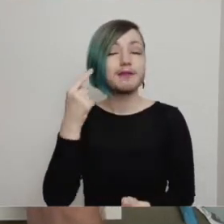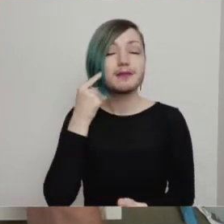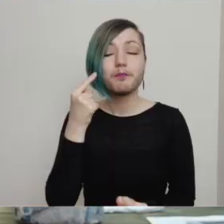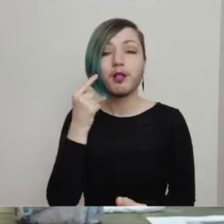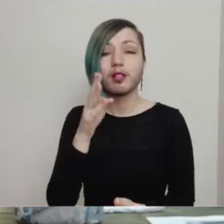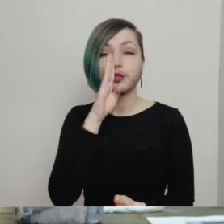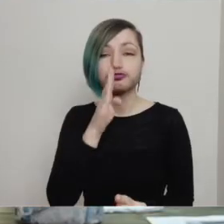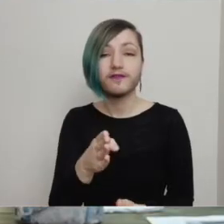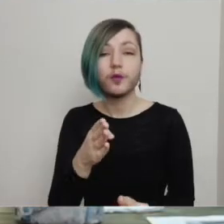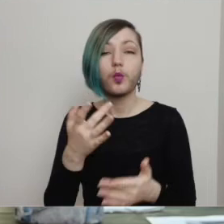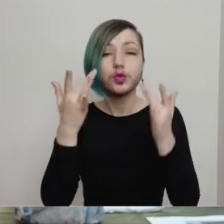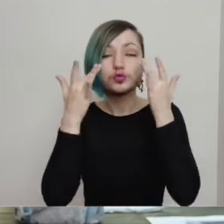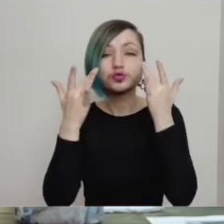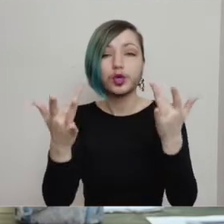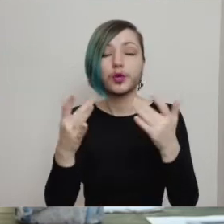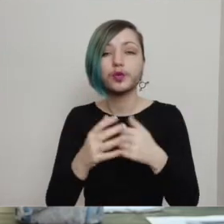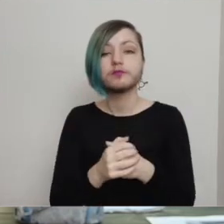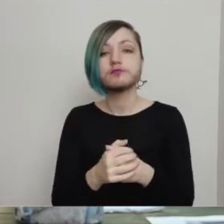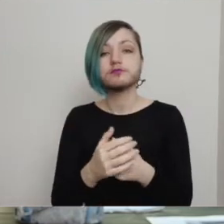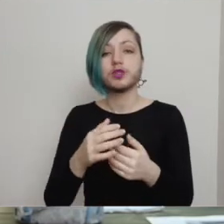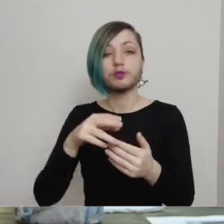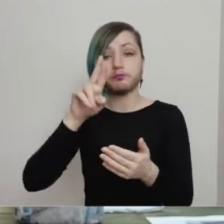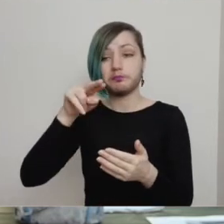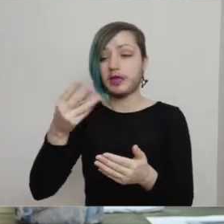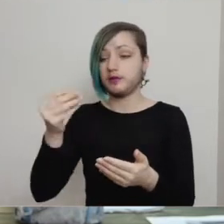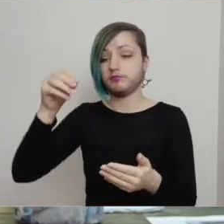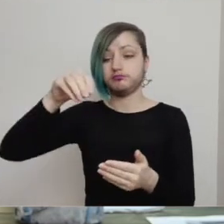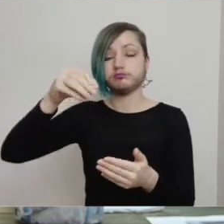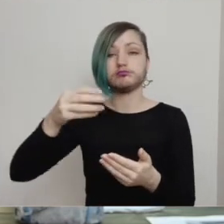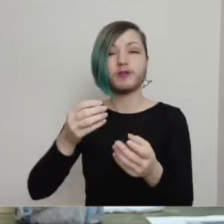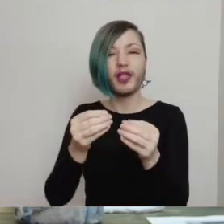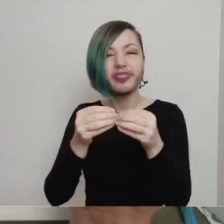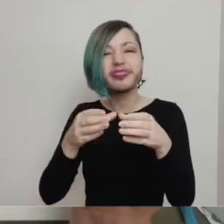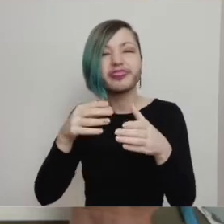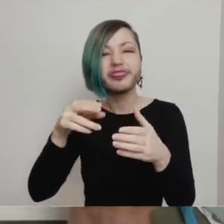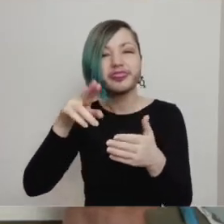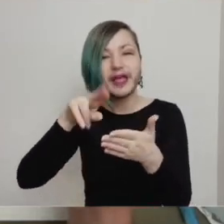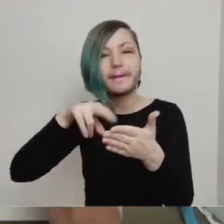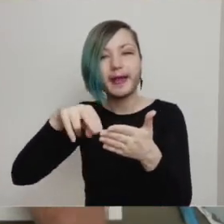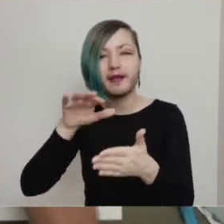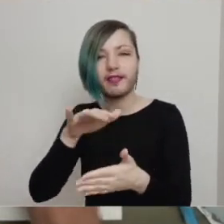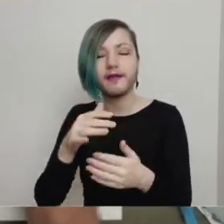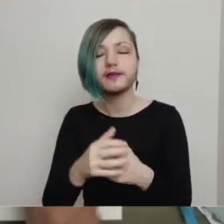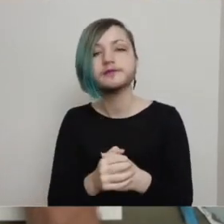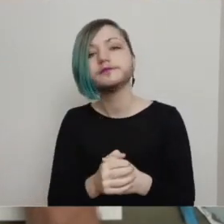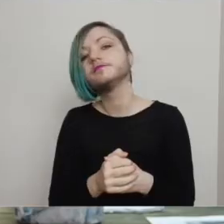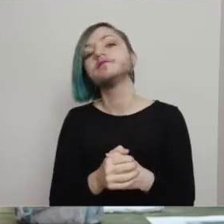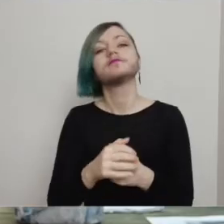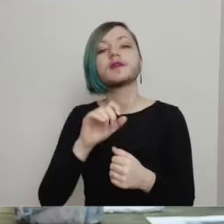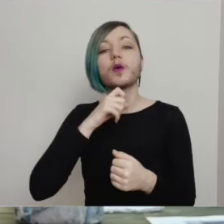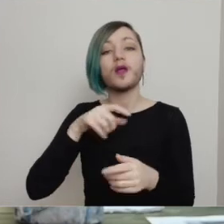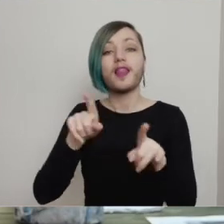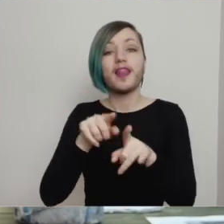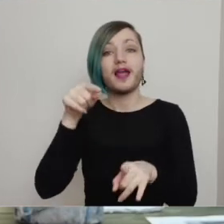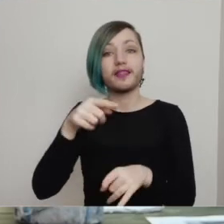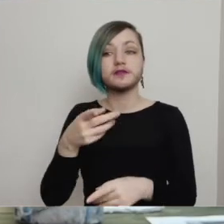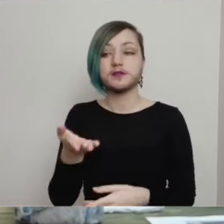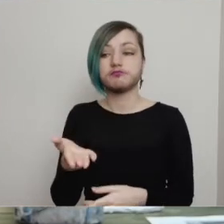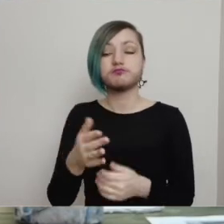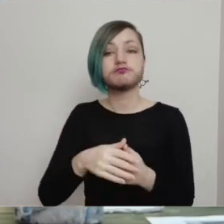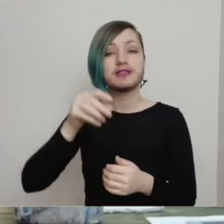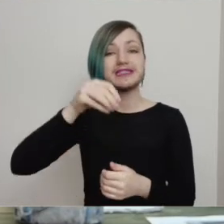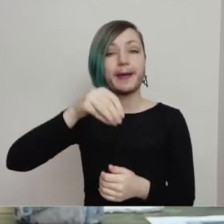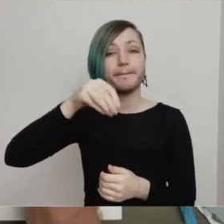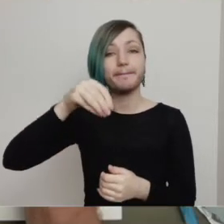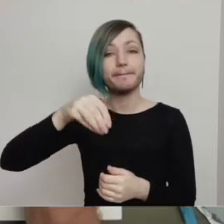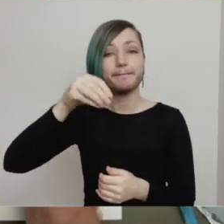you. So now I've got a bit of paint on my brush, still quite thick. I'm going to be doing this type of motion. Just